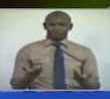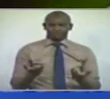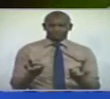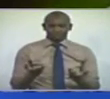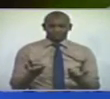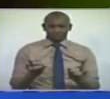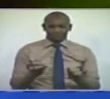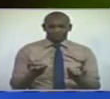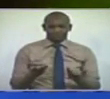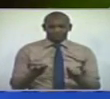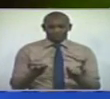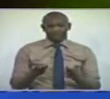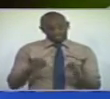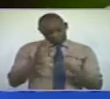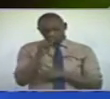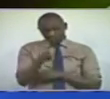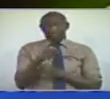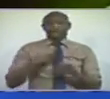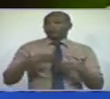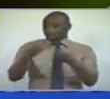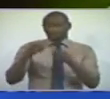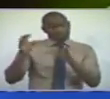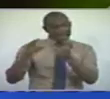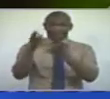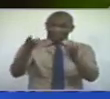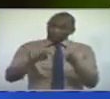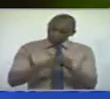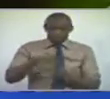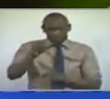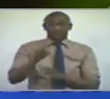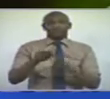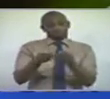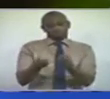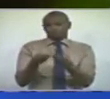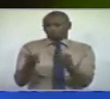nutritious diet, and then the supply is taken to the market, and they are able to address